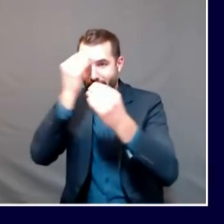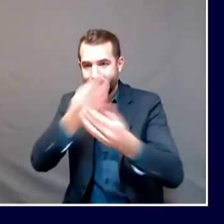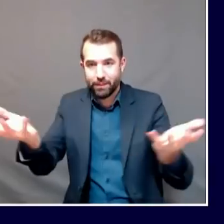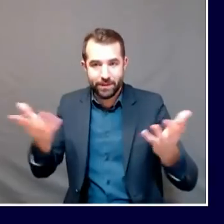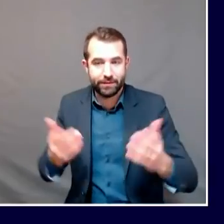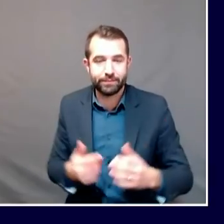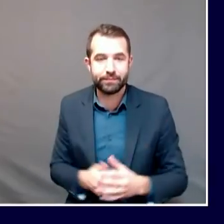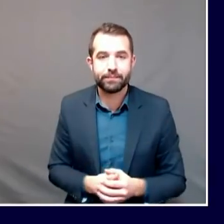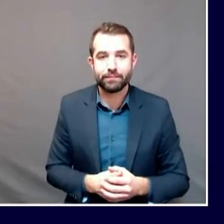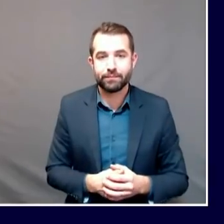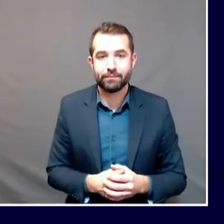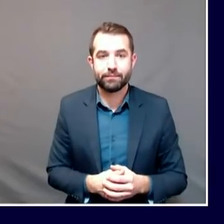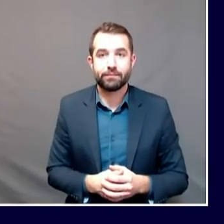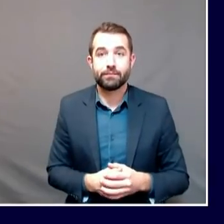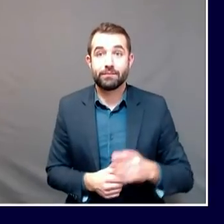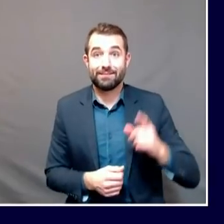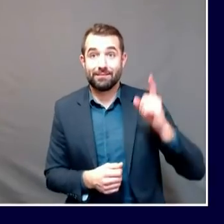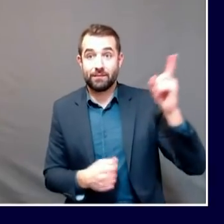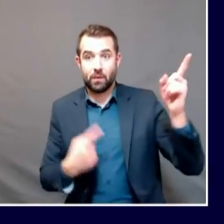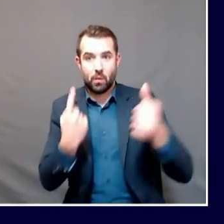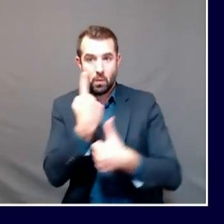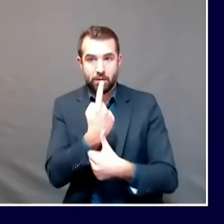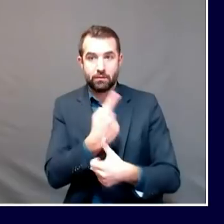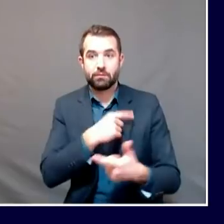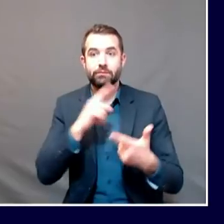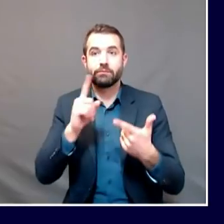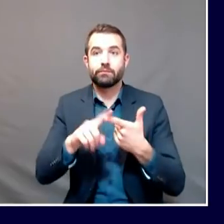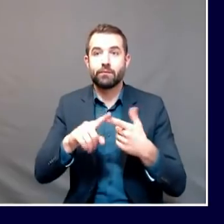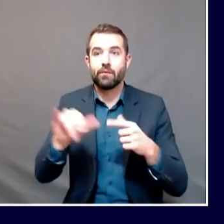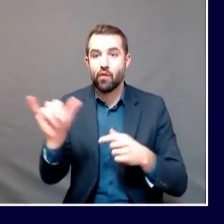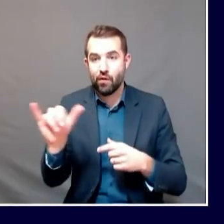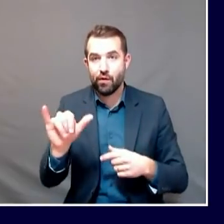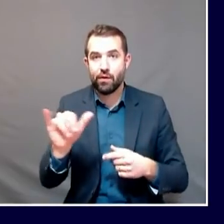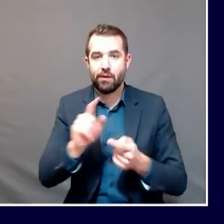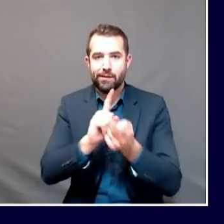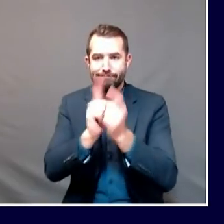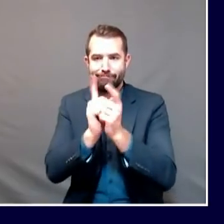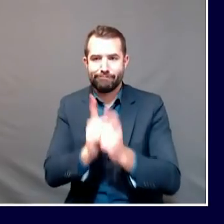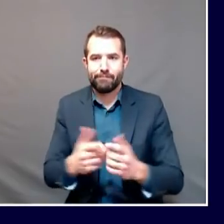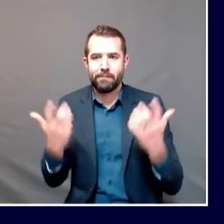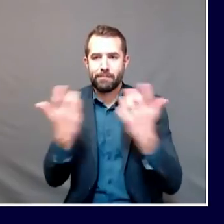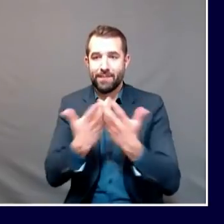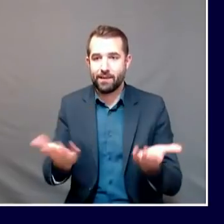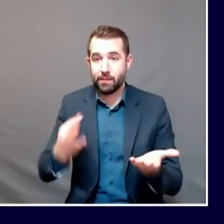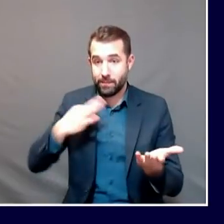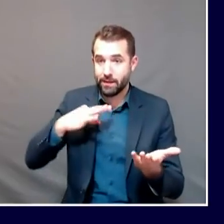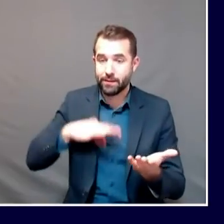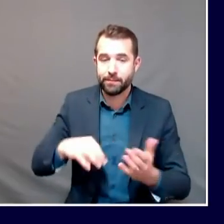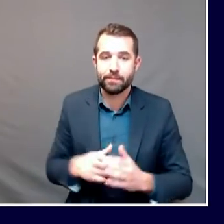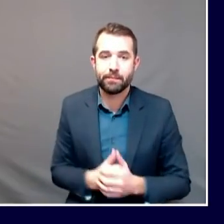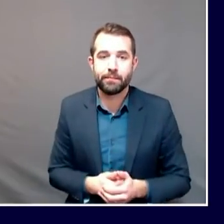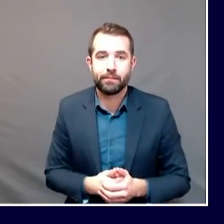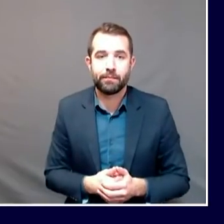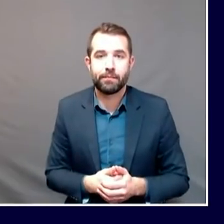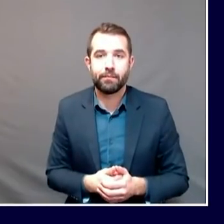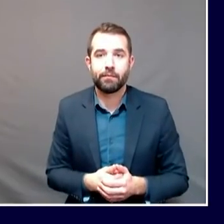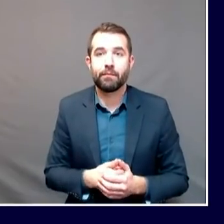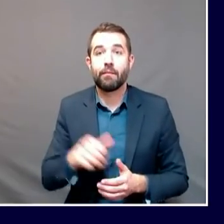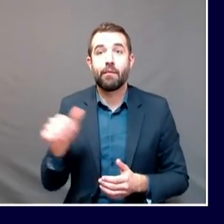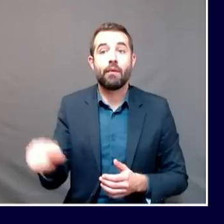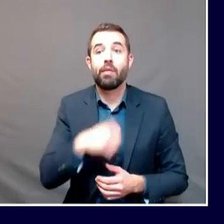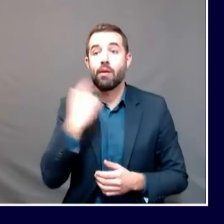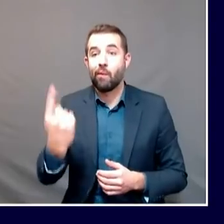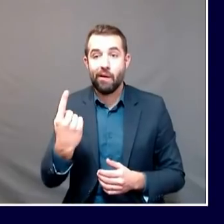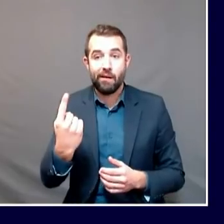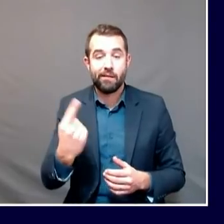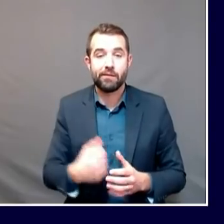that are specific to Maine's population as well. We are also, and this is something that I had the privilege of meeting with the Permanent Commission on